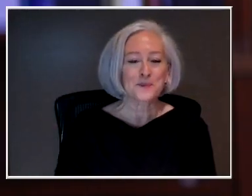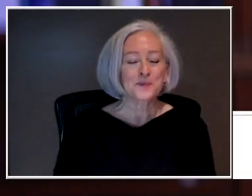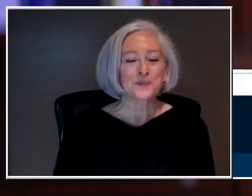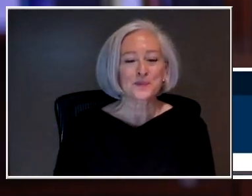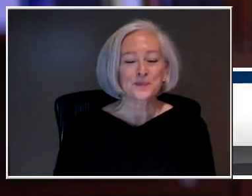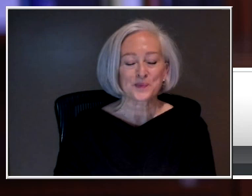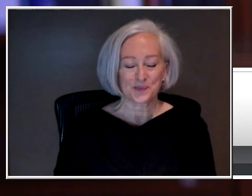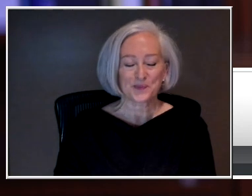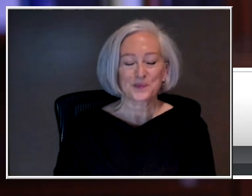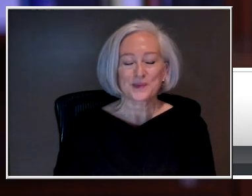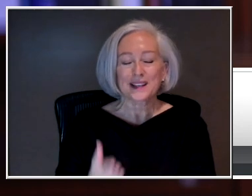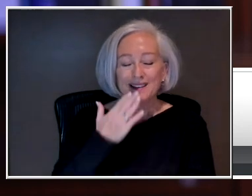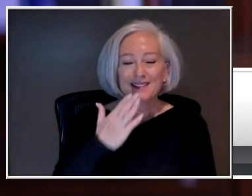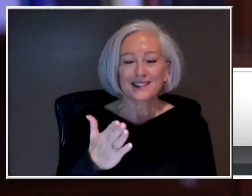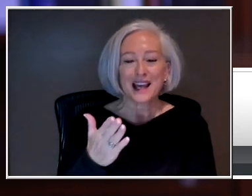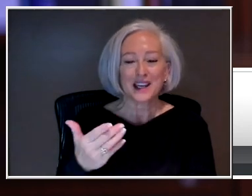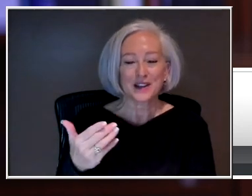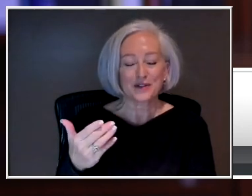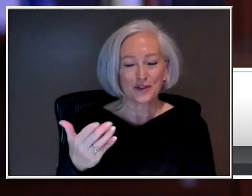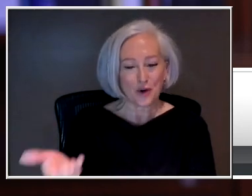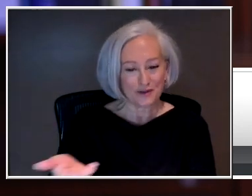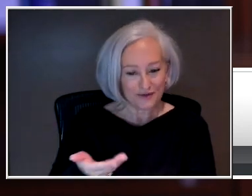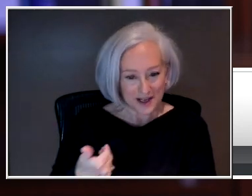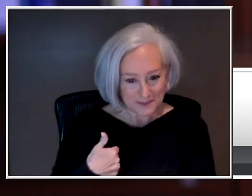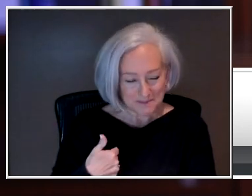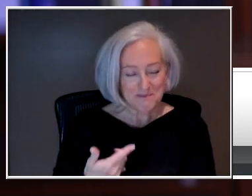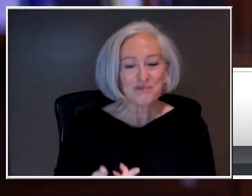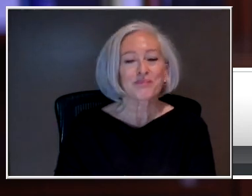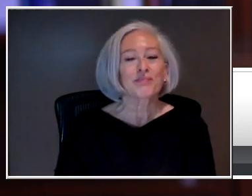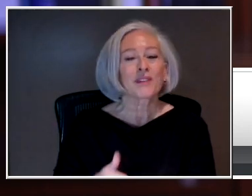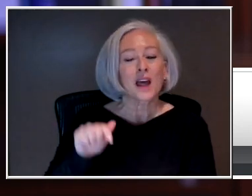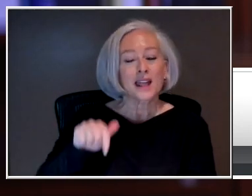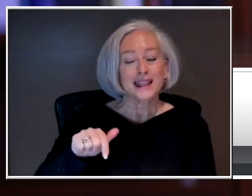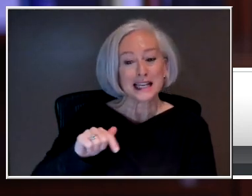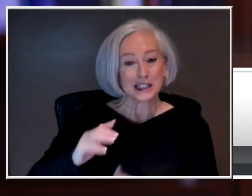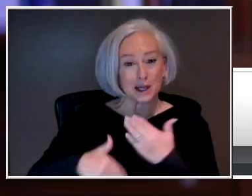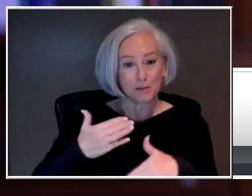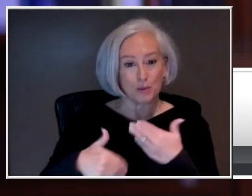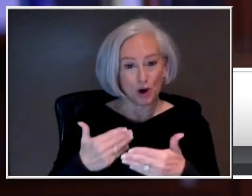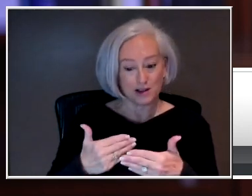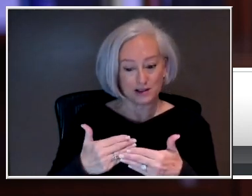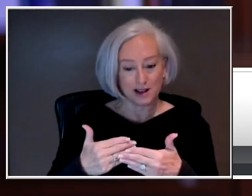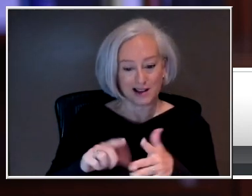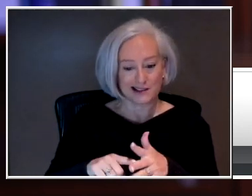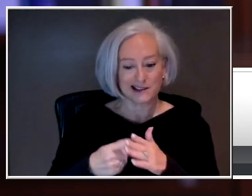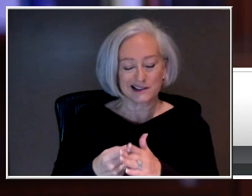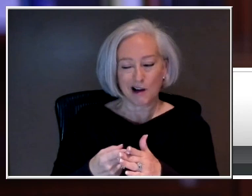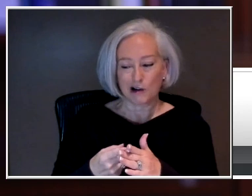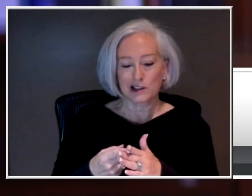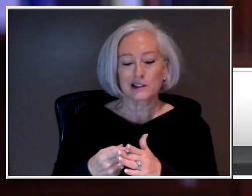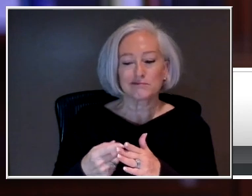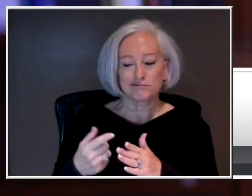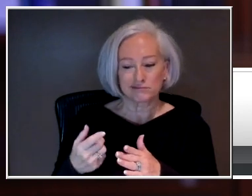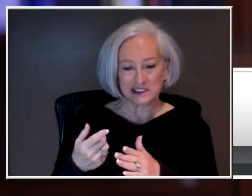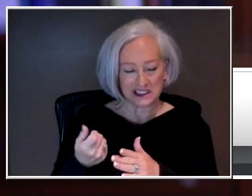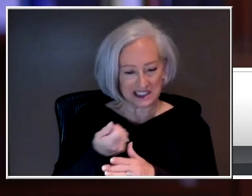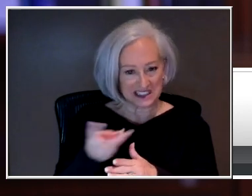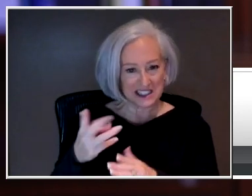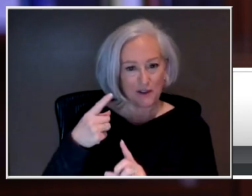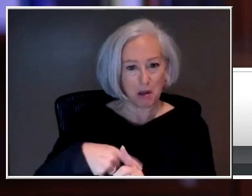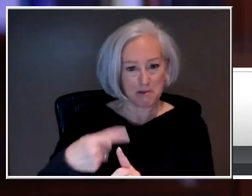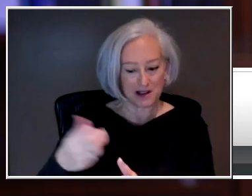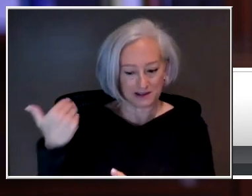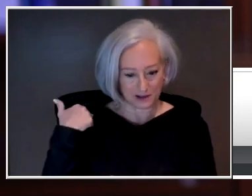Thank you for having me. We put this process in place over the past several months looking for the right partner. And of